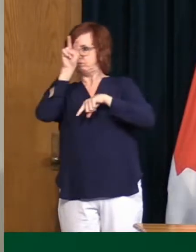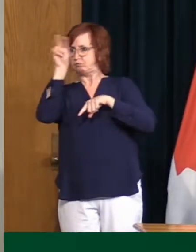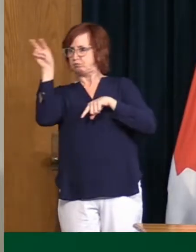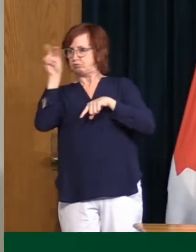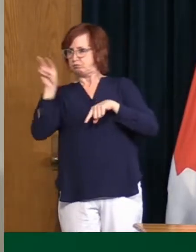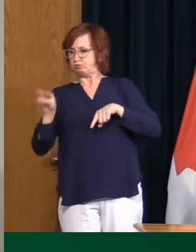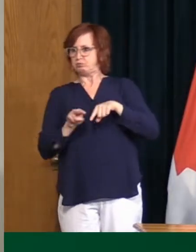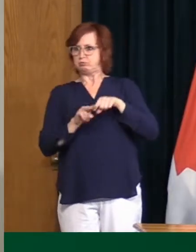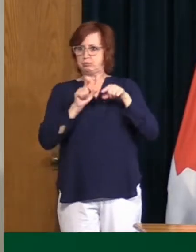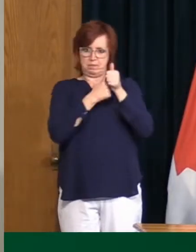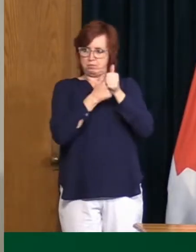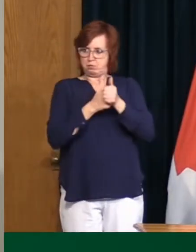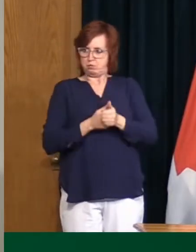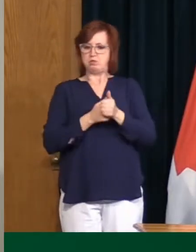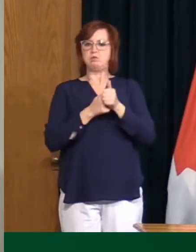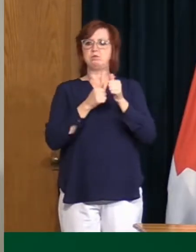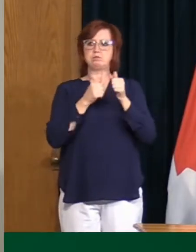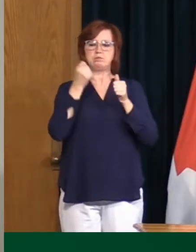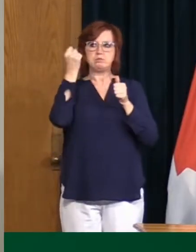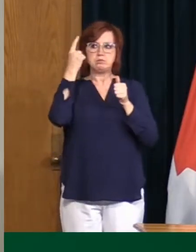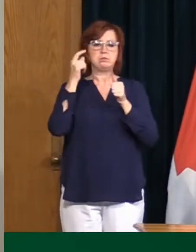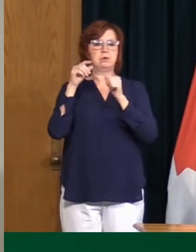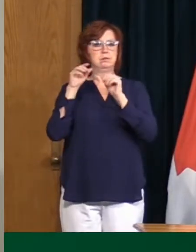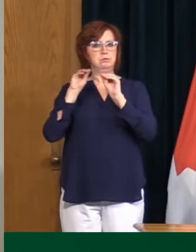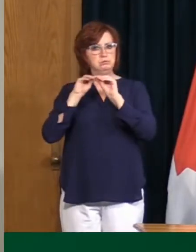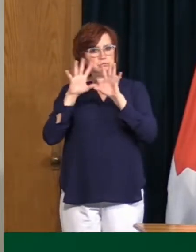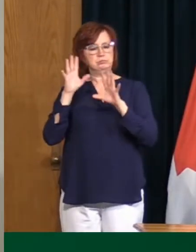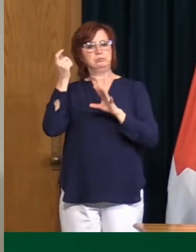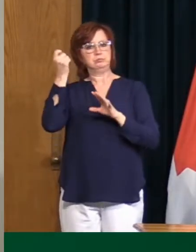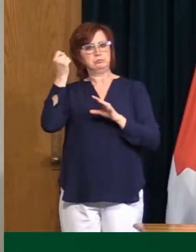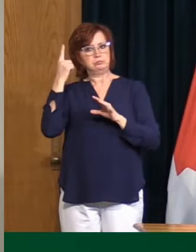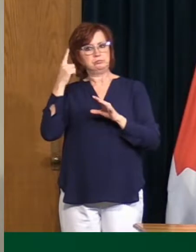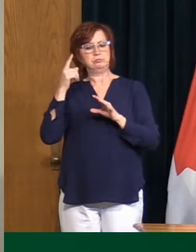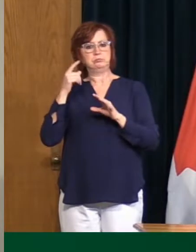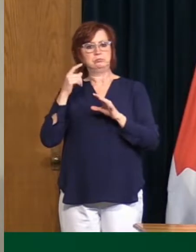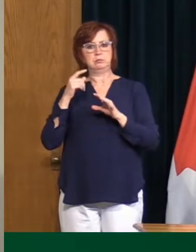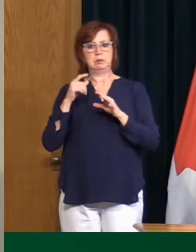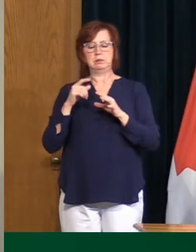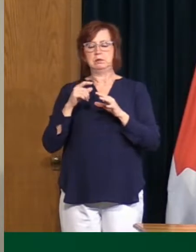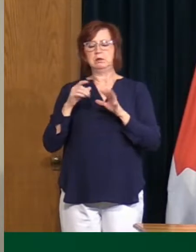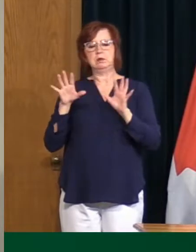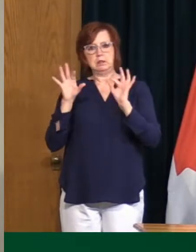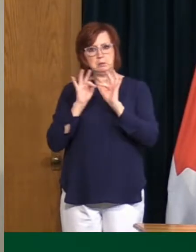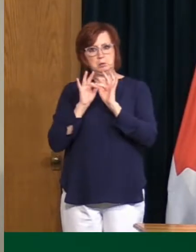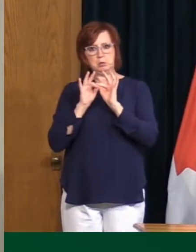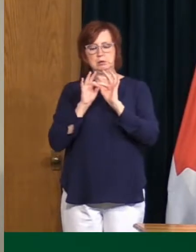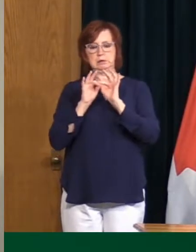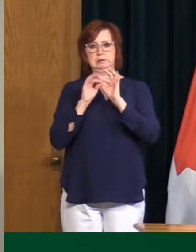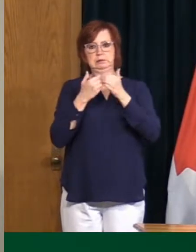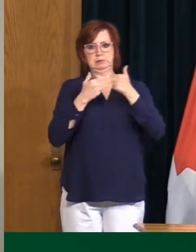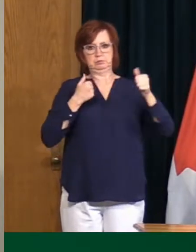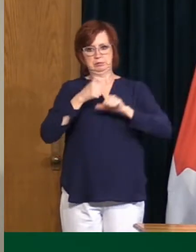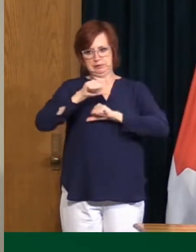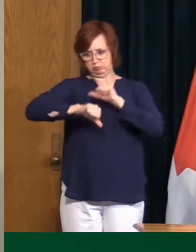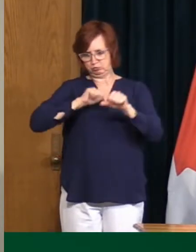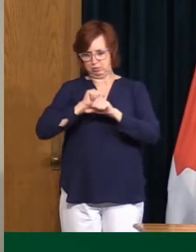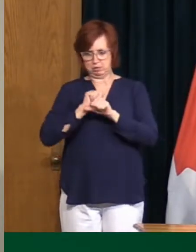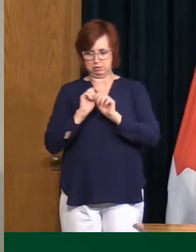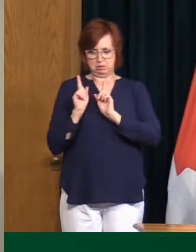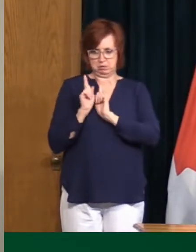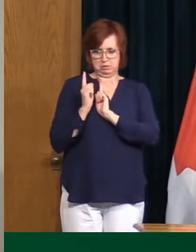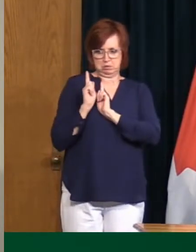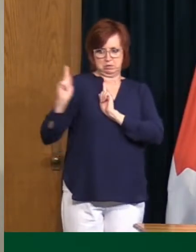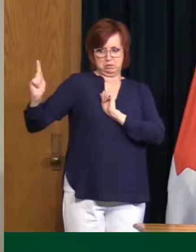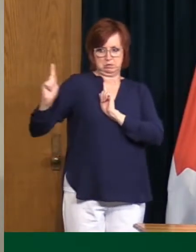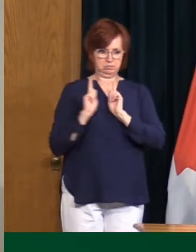setting where specific directions may be given about physical distancing, sanitizing your hands,